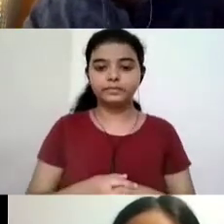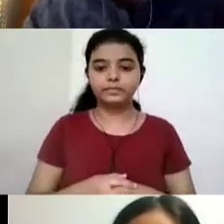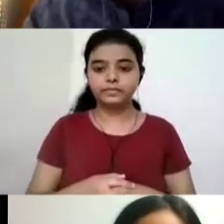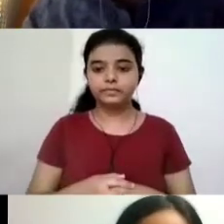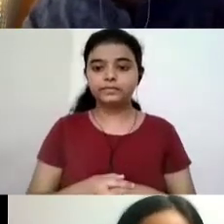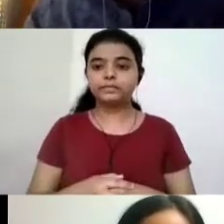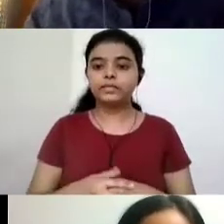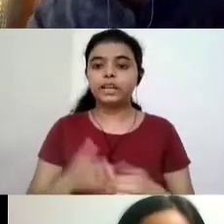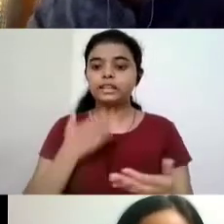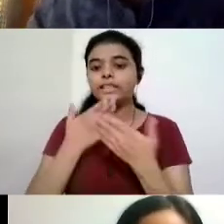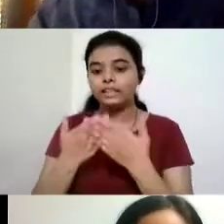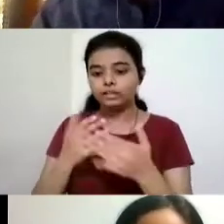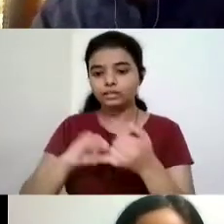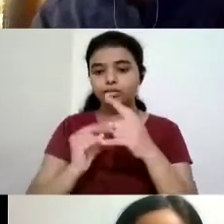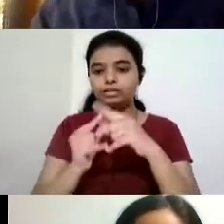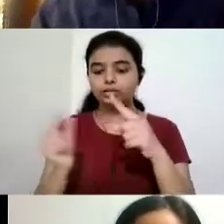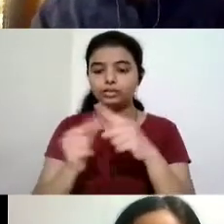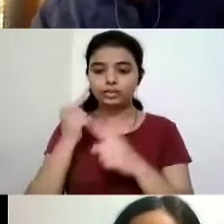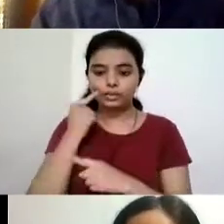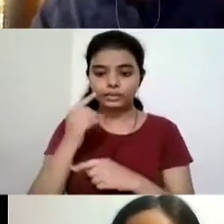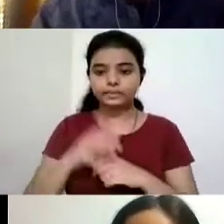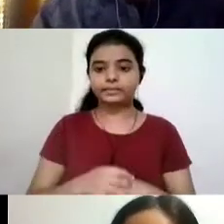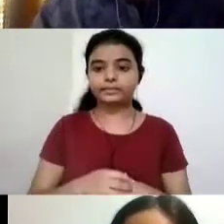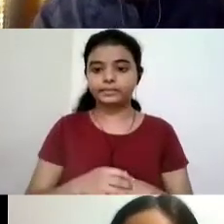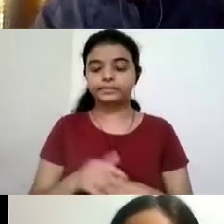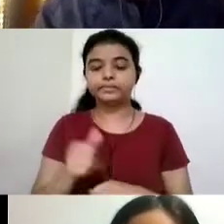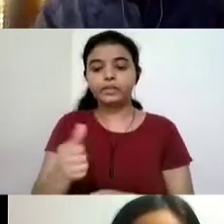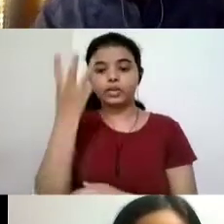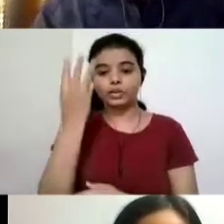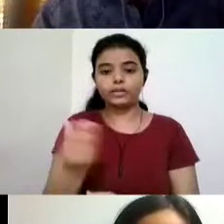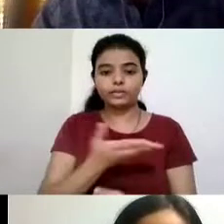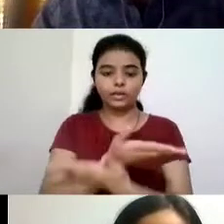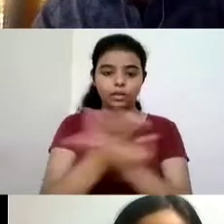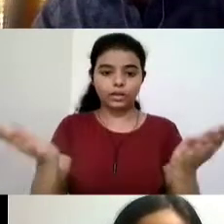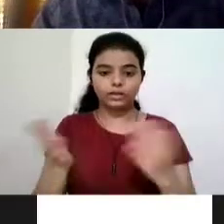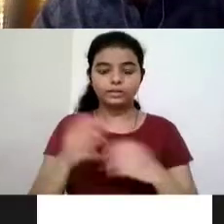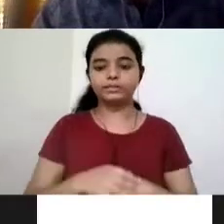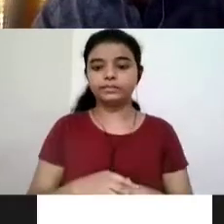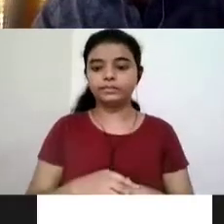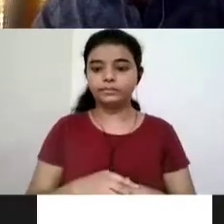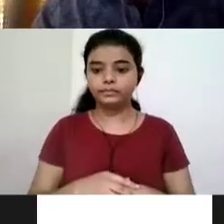Thank you, Stuti. Good evening, everyone.